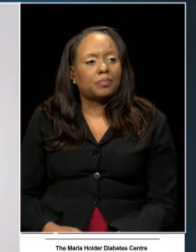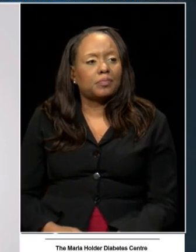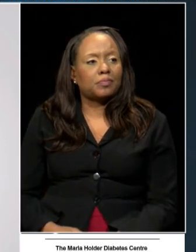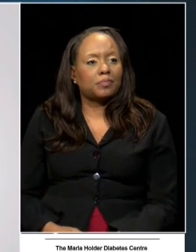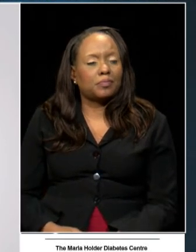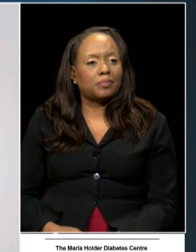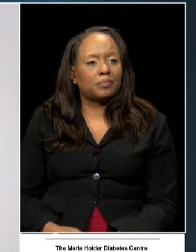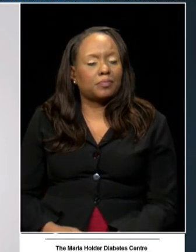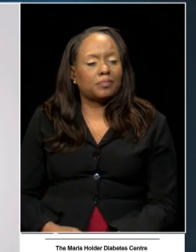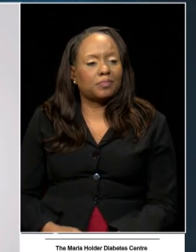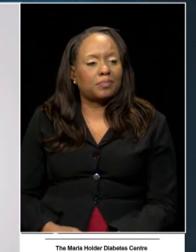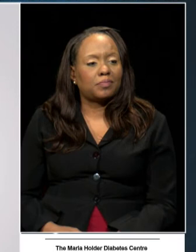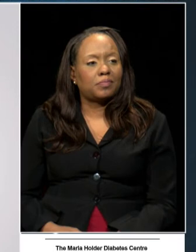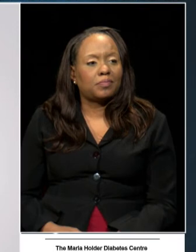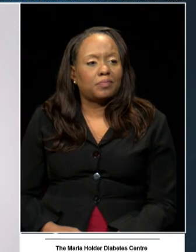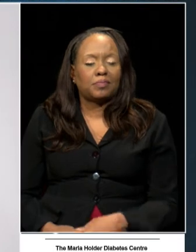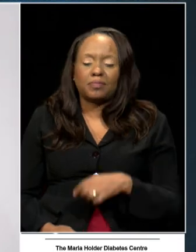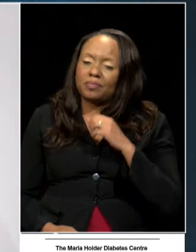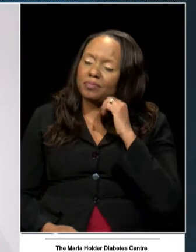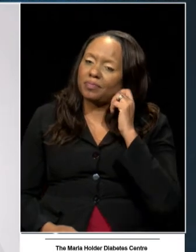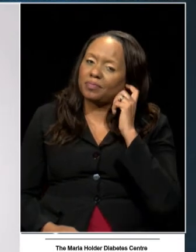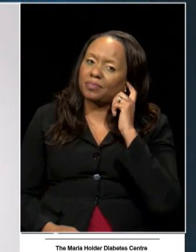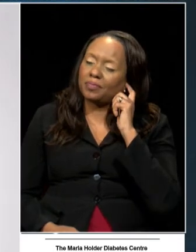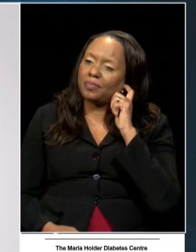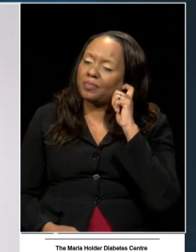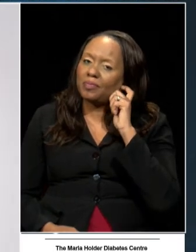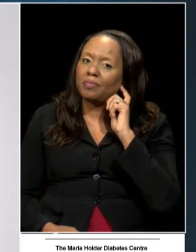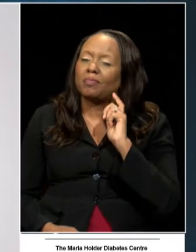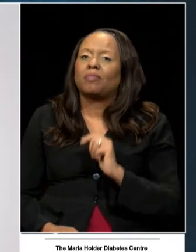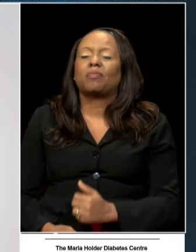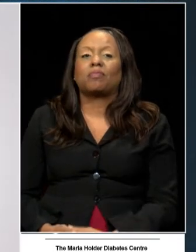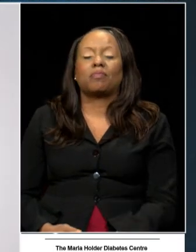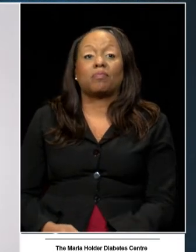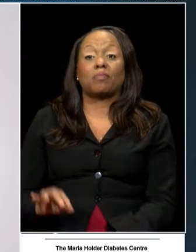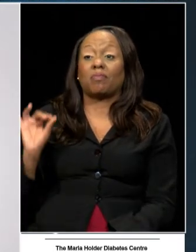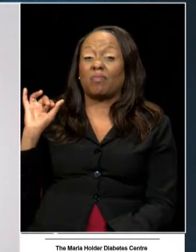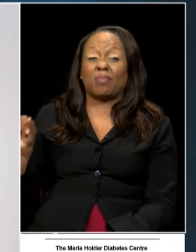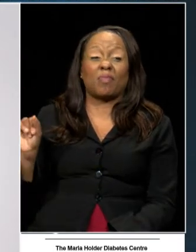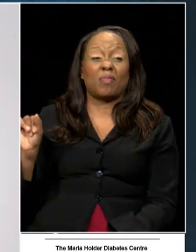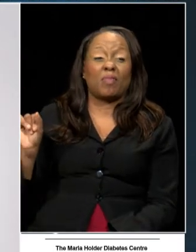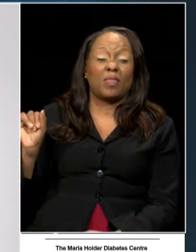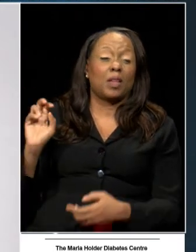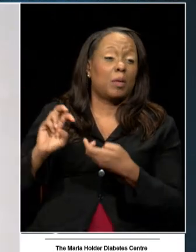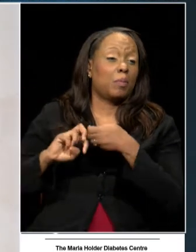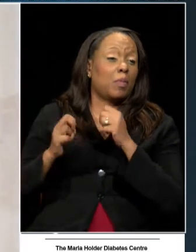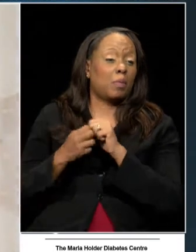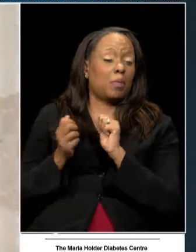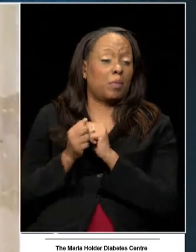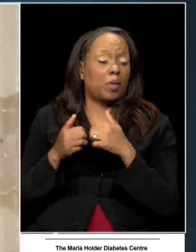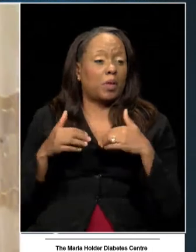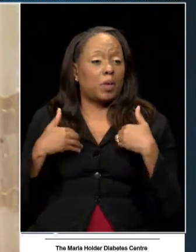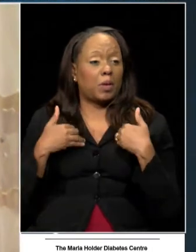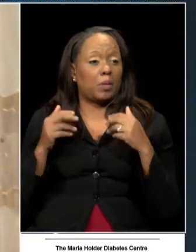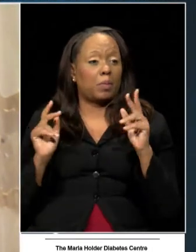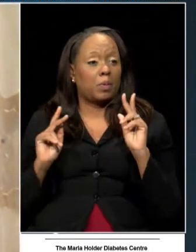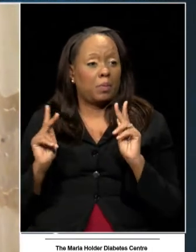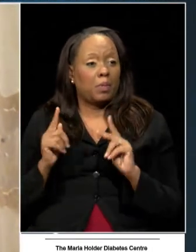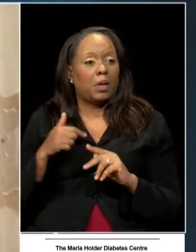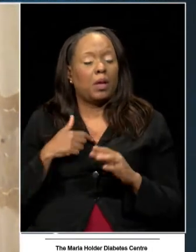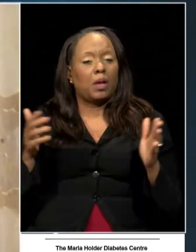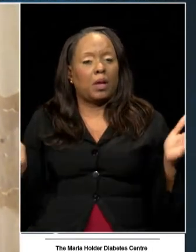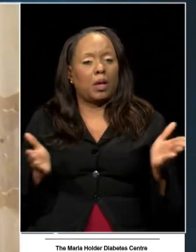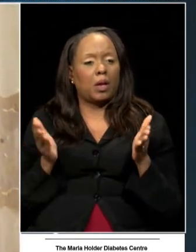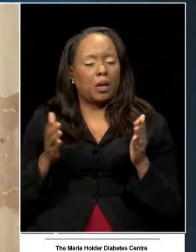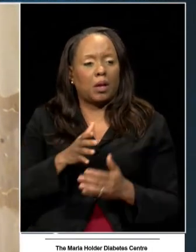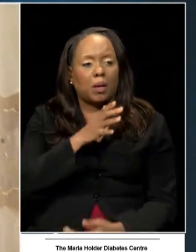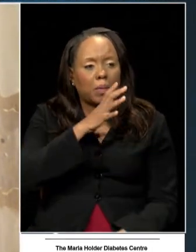Well, that is a common problem with the young people. I usually try to encourage parents and grandparents